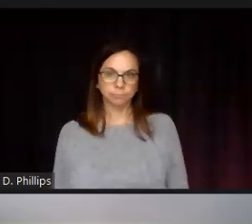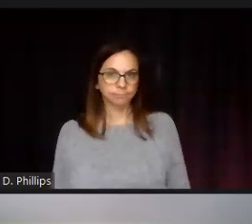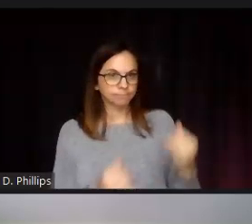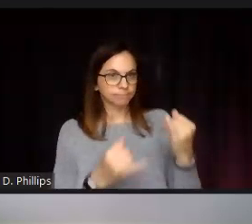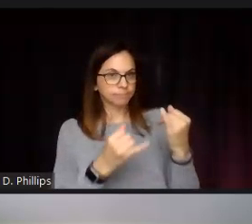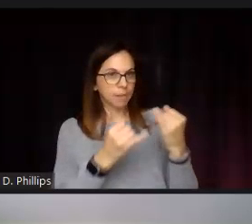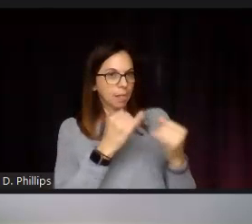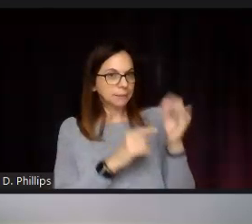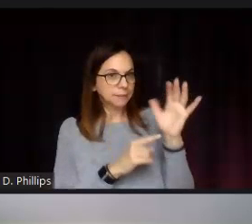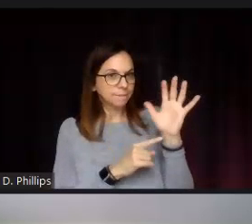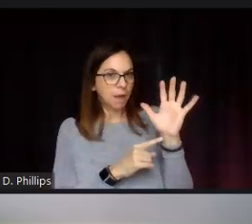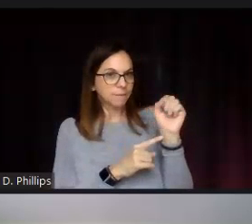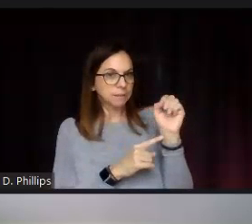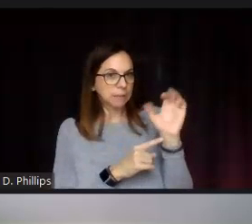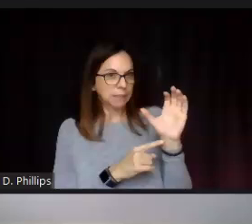Last 5 seconds.